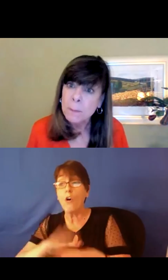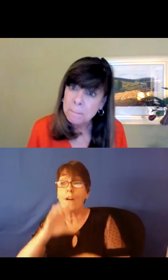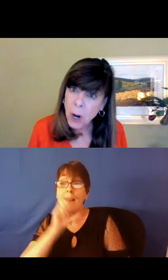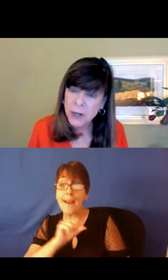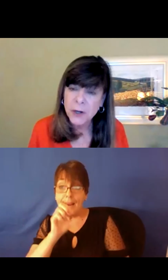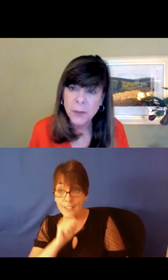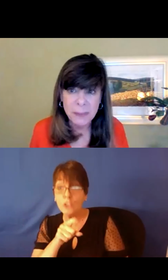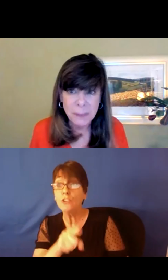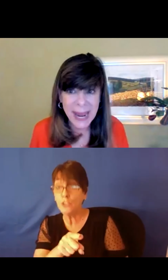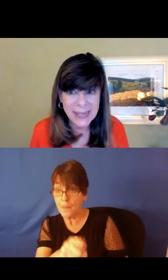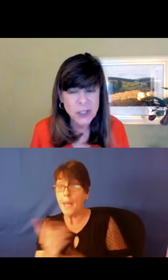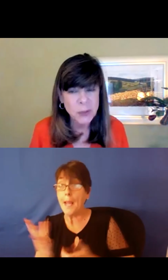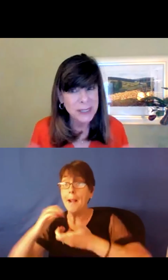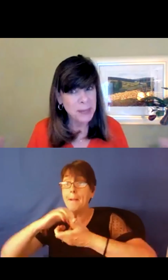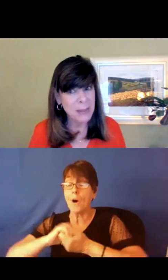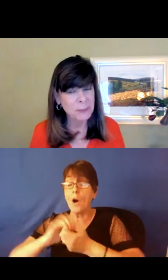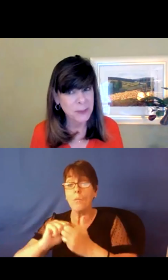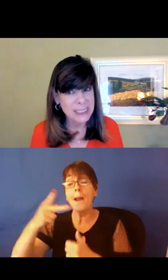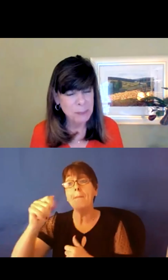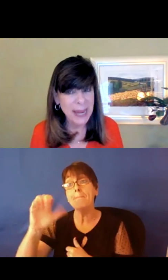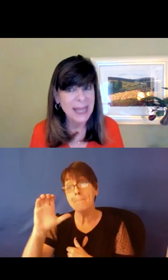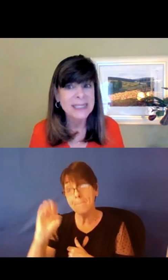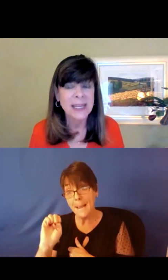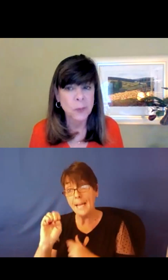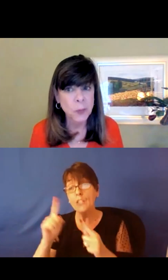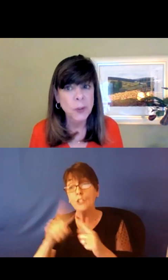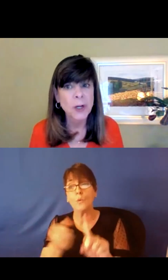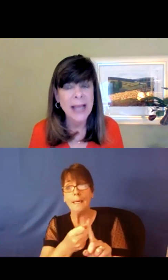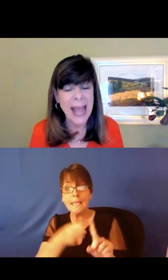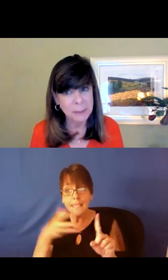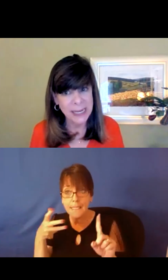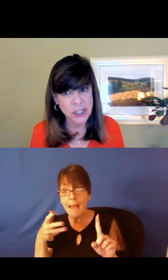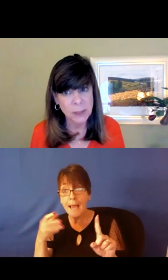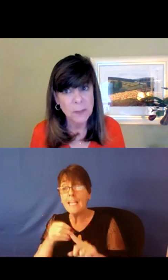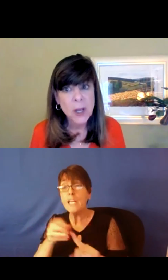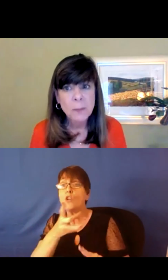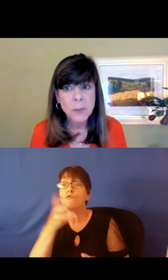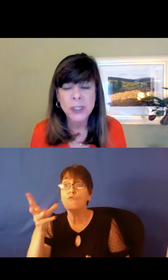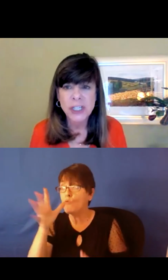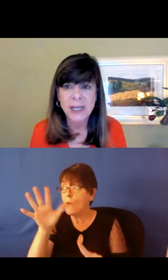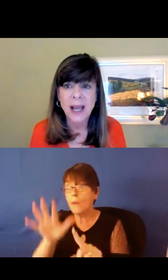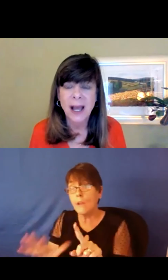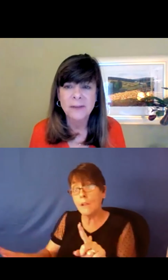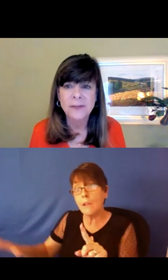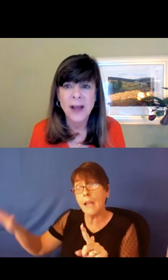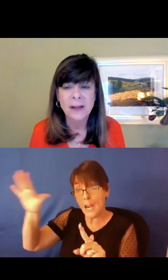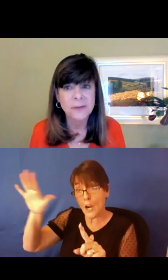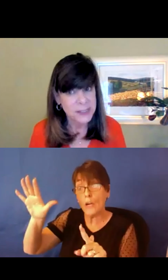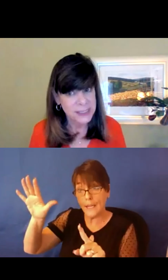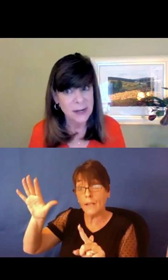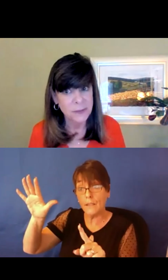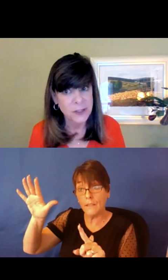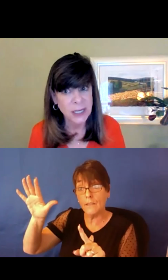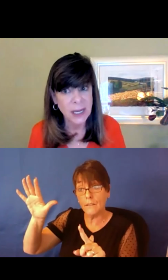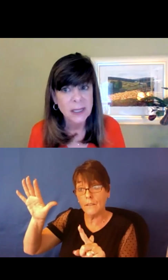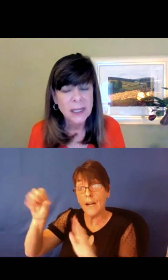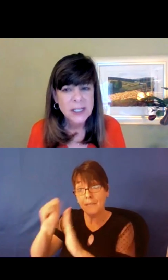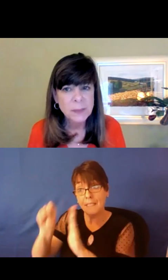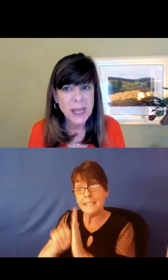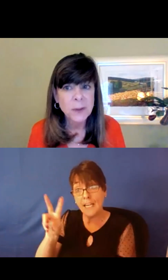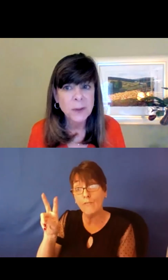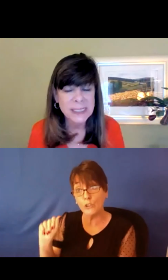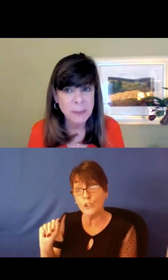has partnered with PACE to be able to expand in a rural Appalachian portion of the state of